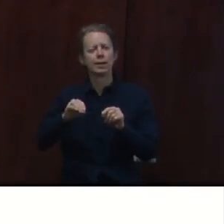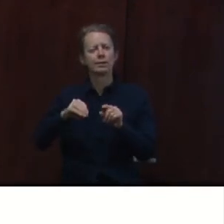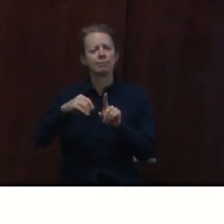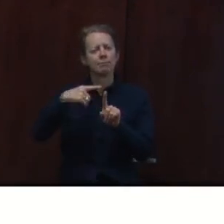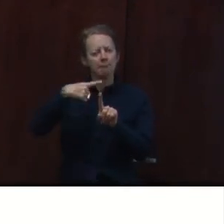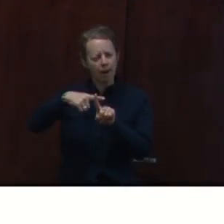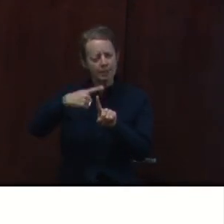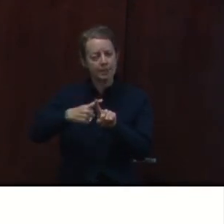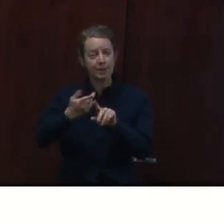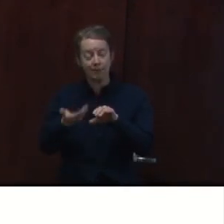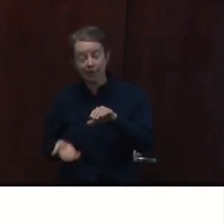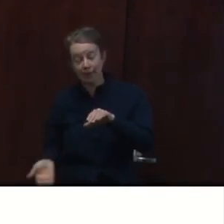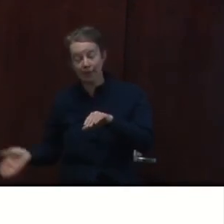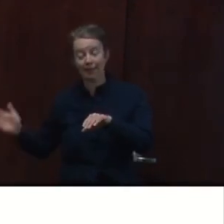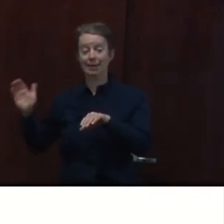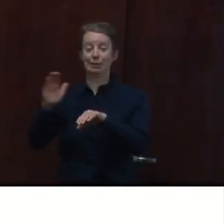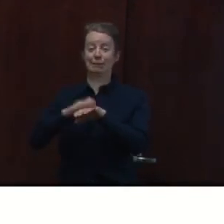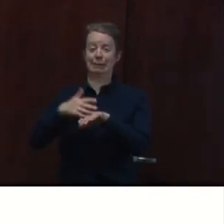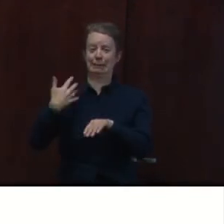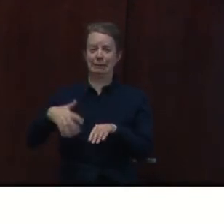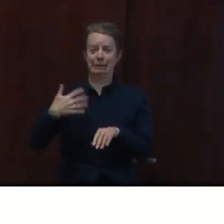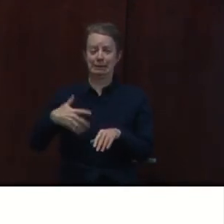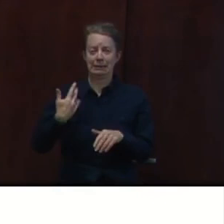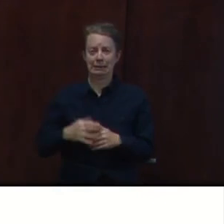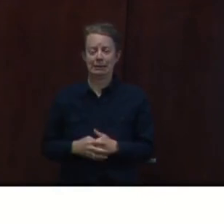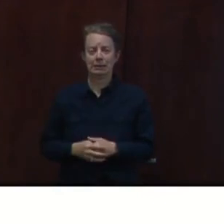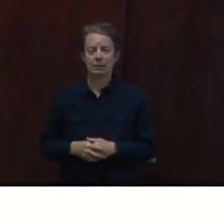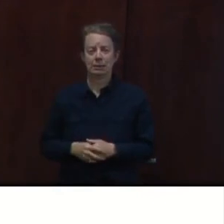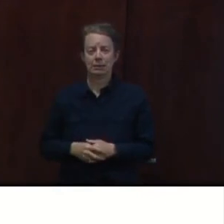significantly just